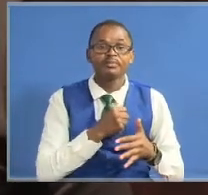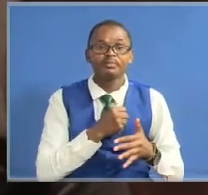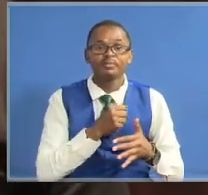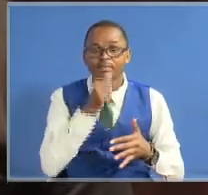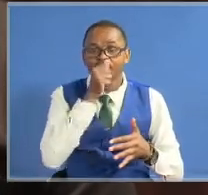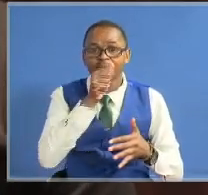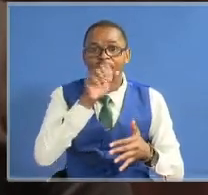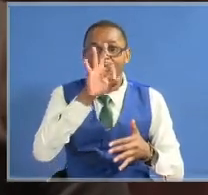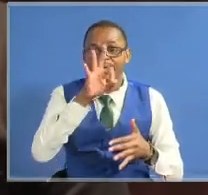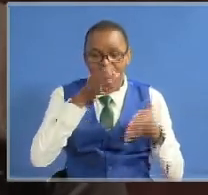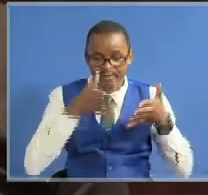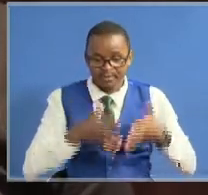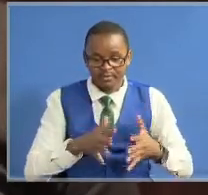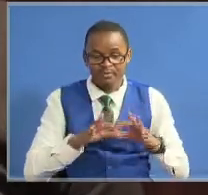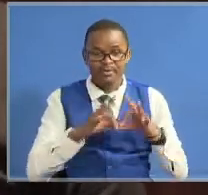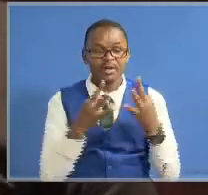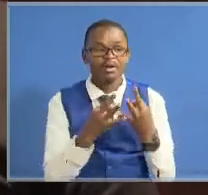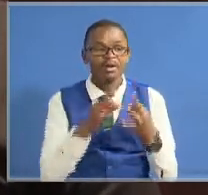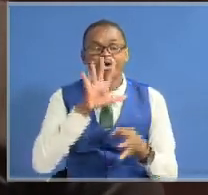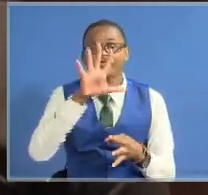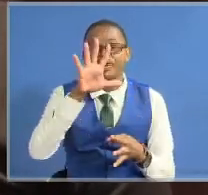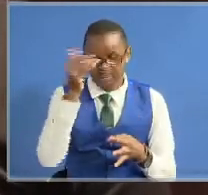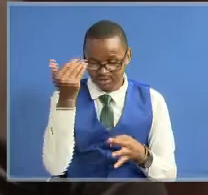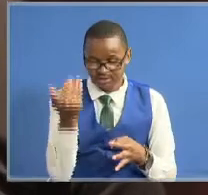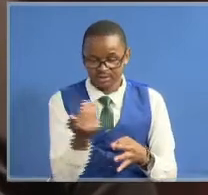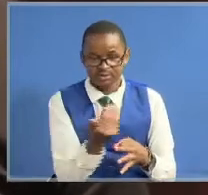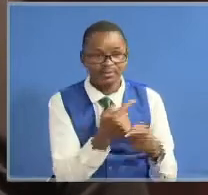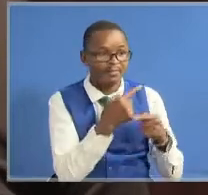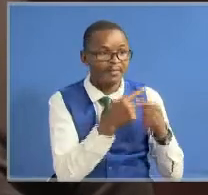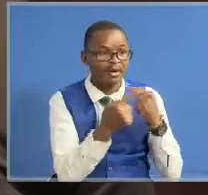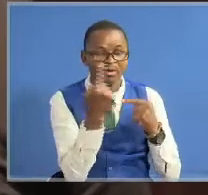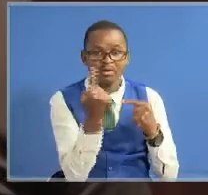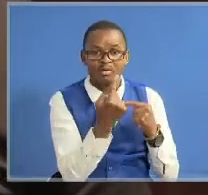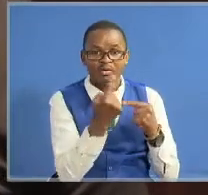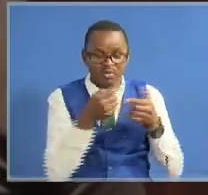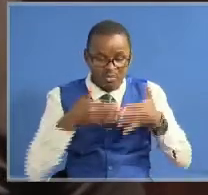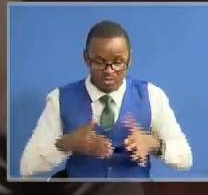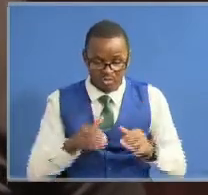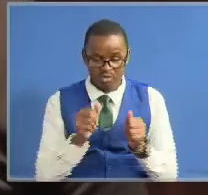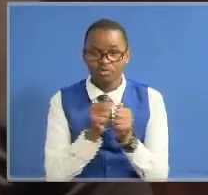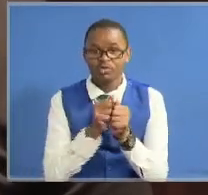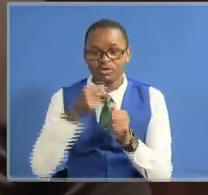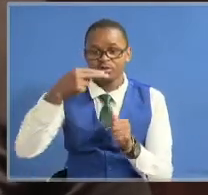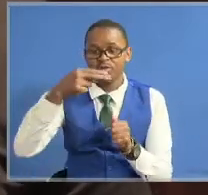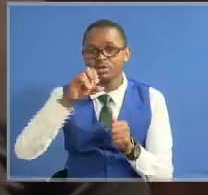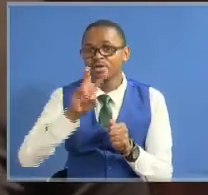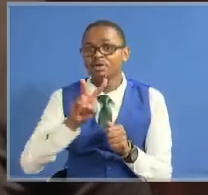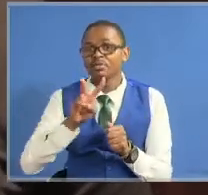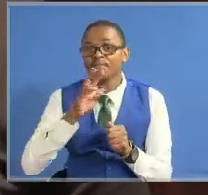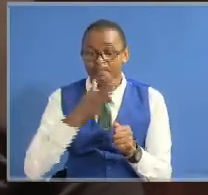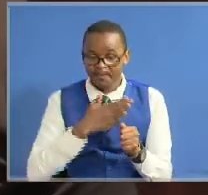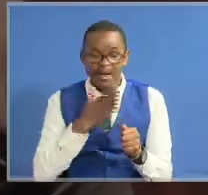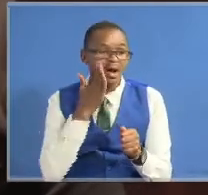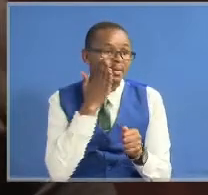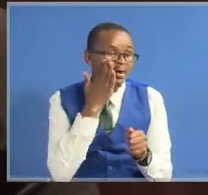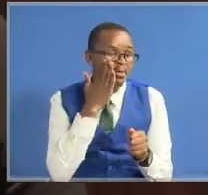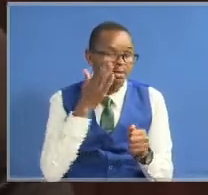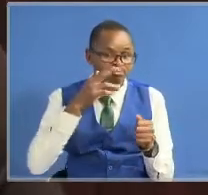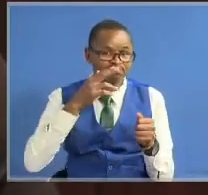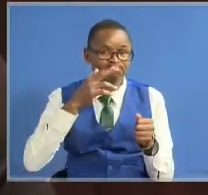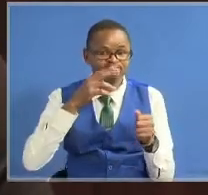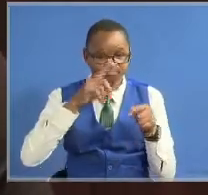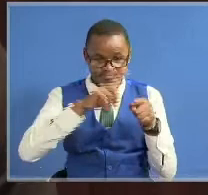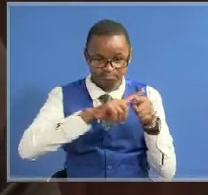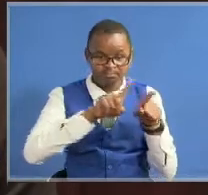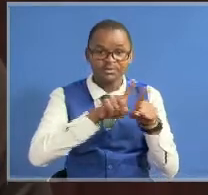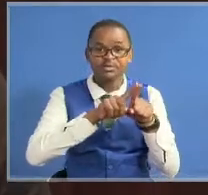I'm a third born in a family of 5 children, but I'm the only one who was born with HIV. So my mom is HIV positive and